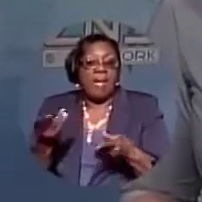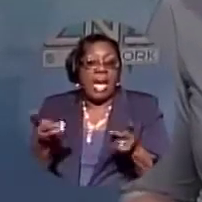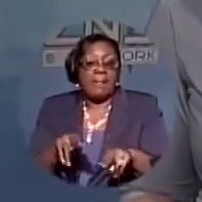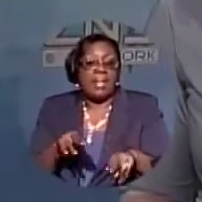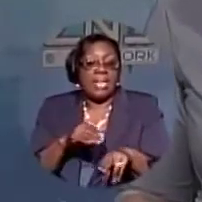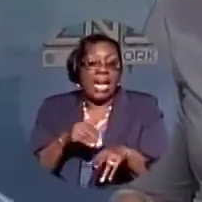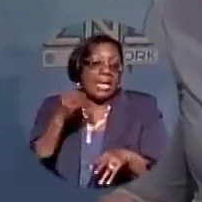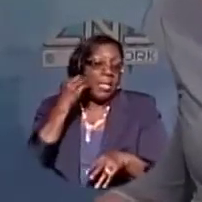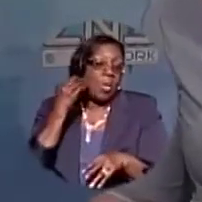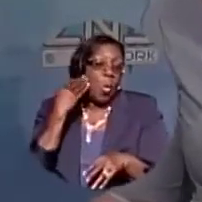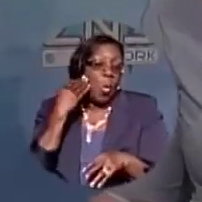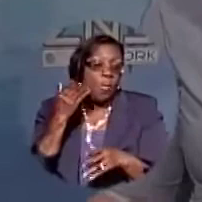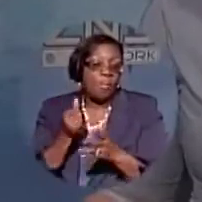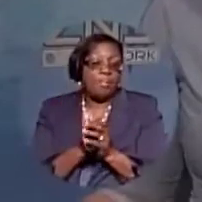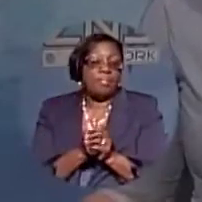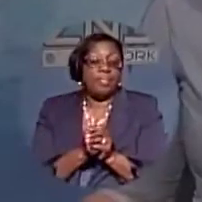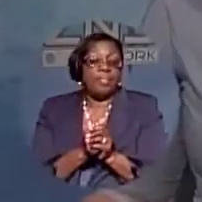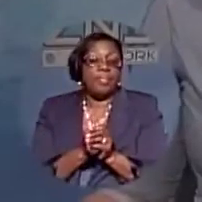dispute.